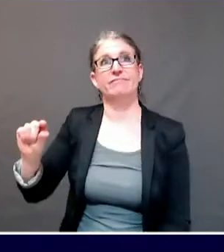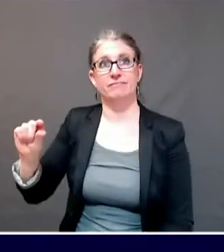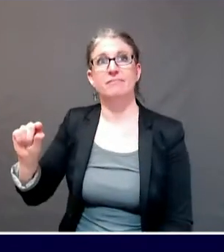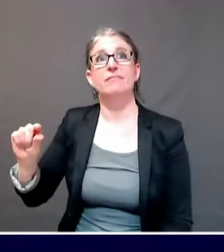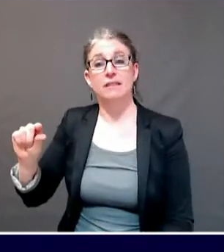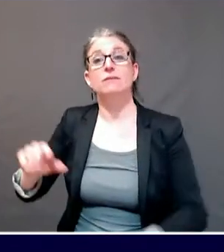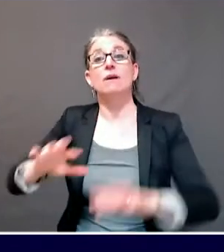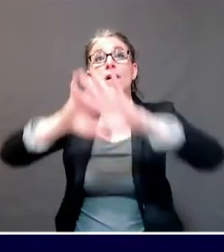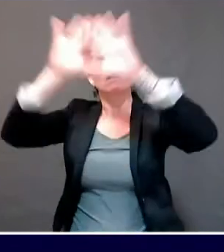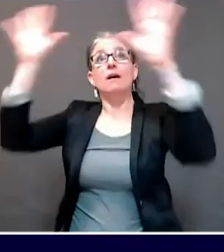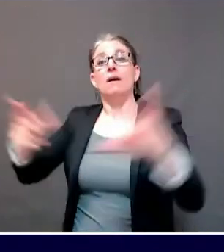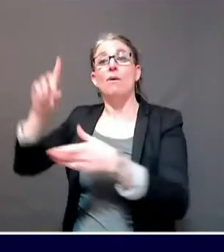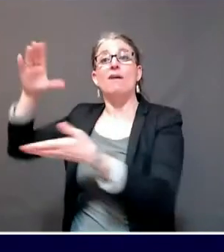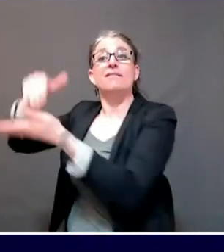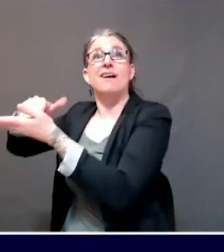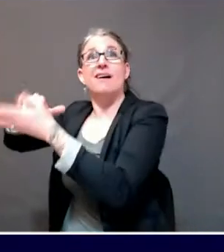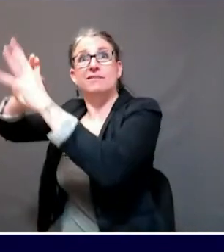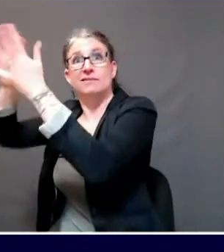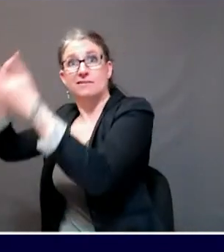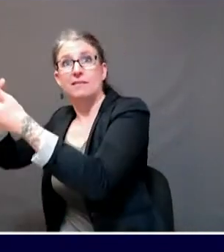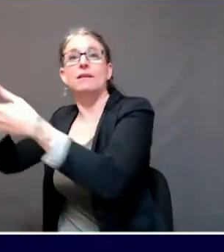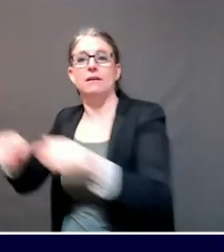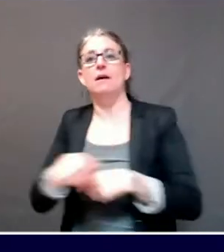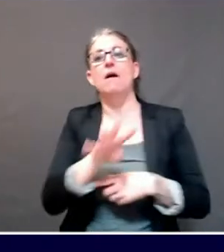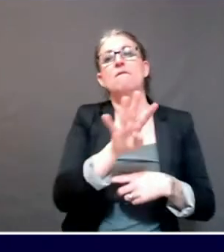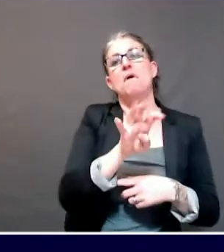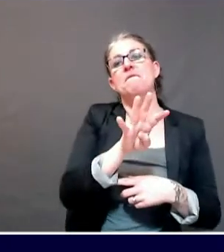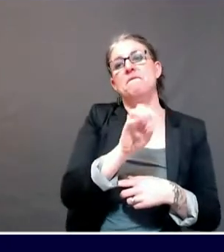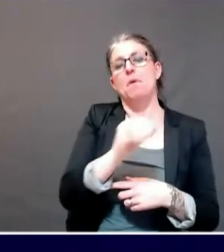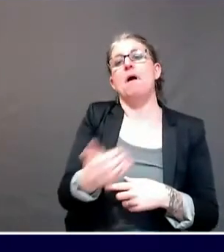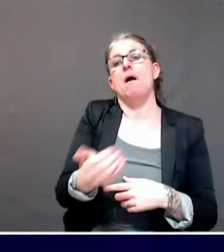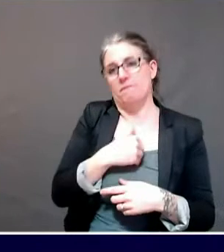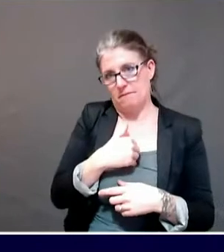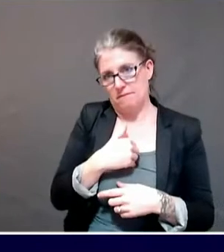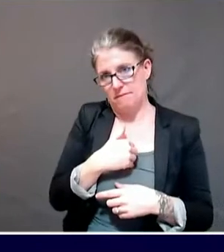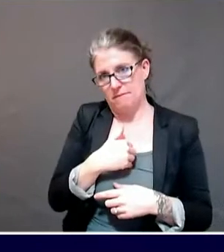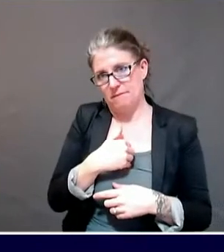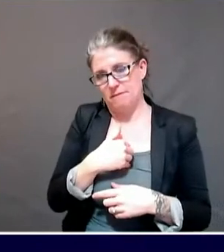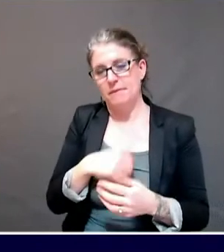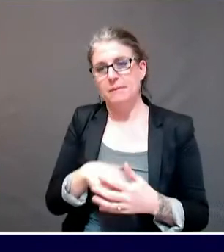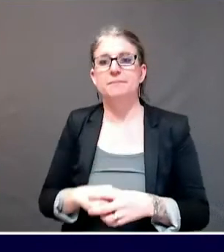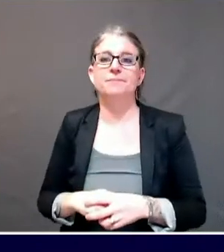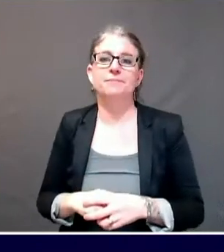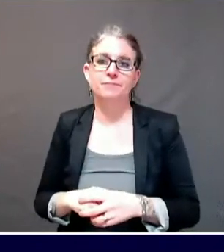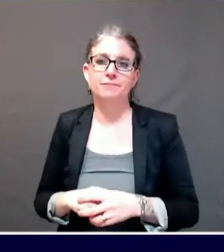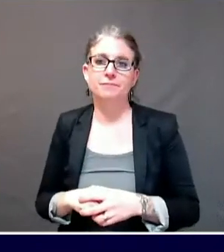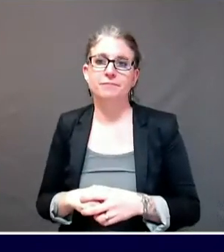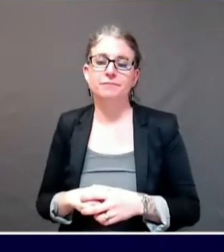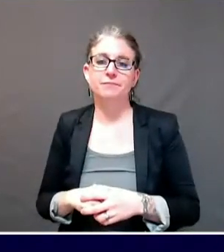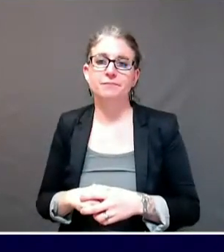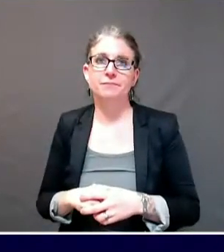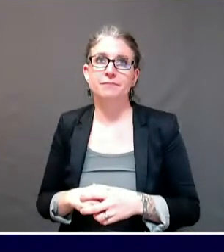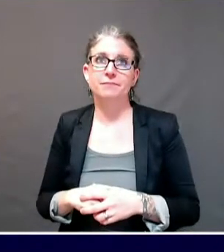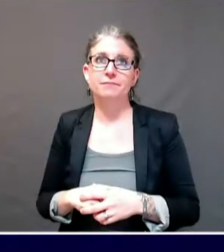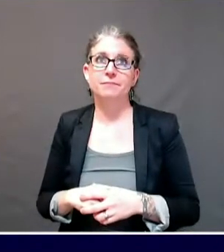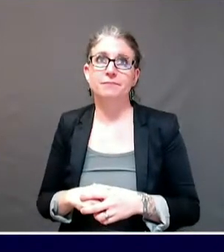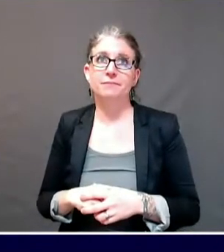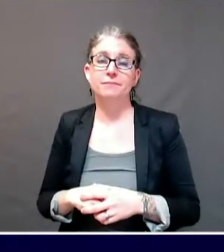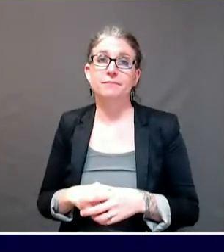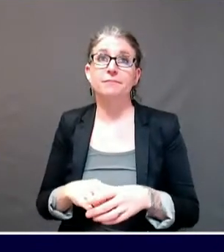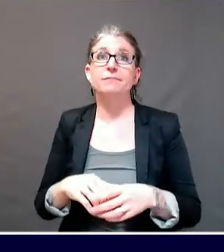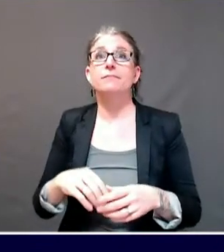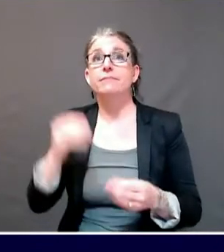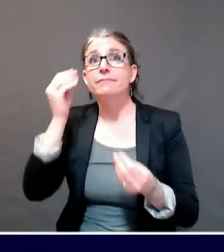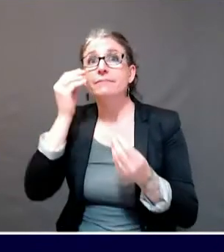at 440 PCR tests for every 100,000 people. Similarly, the